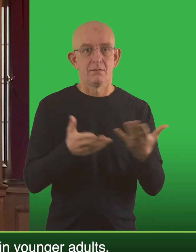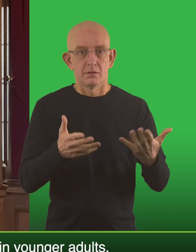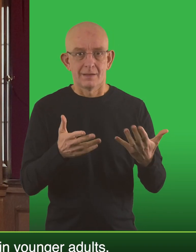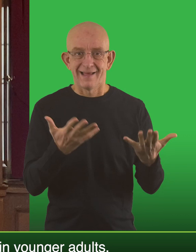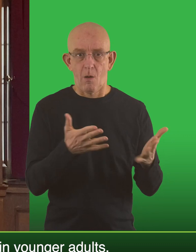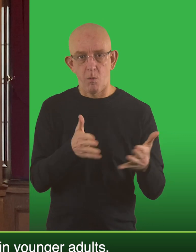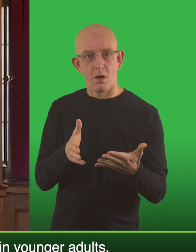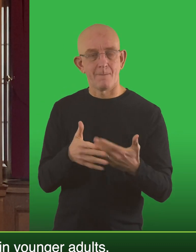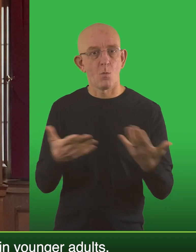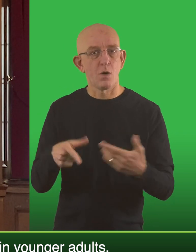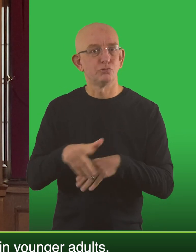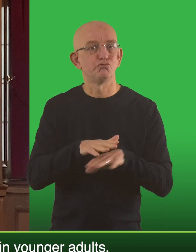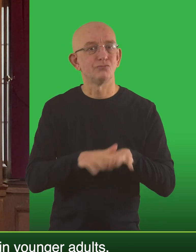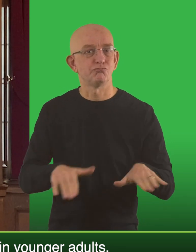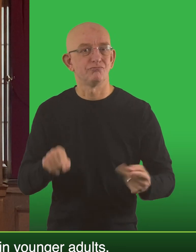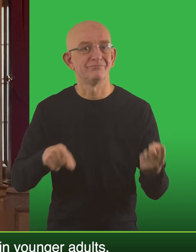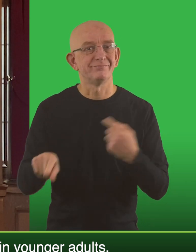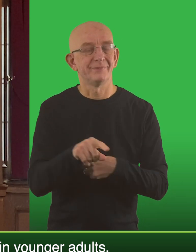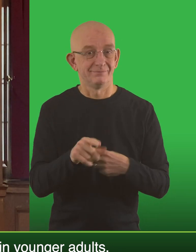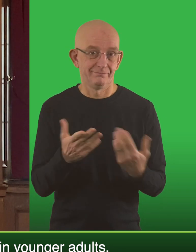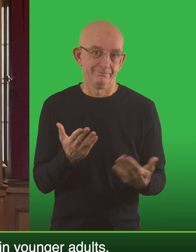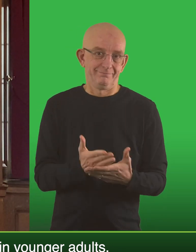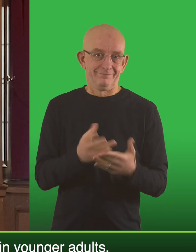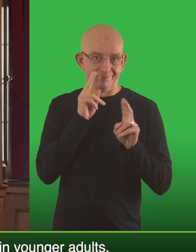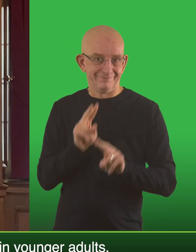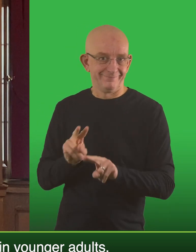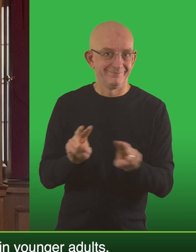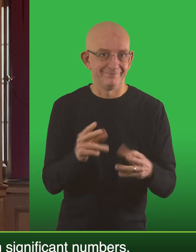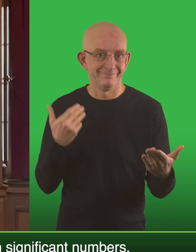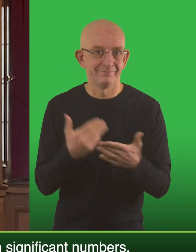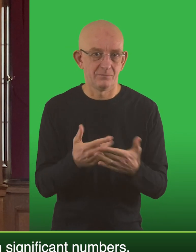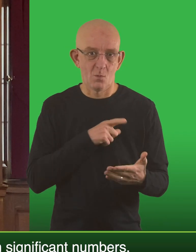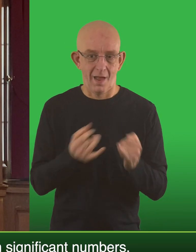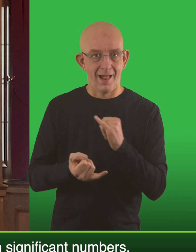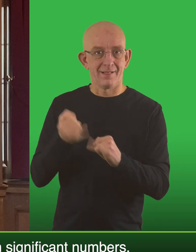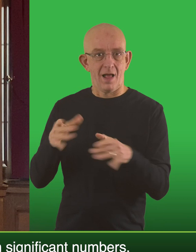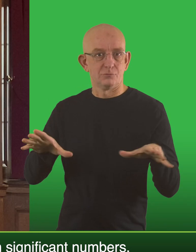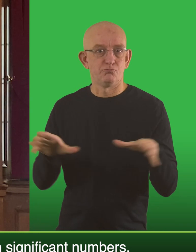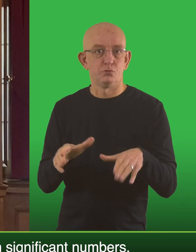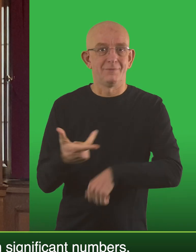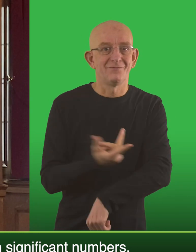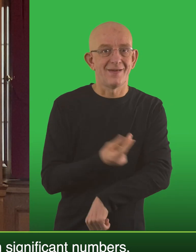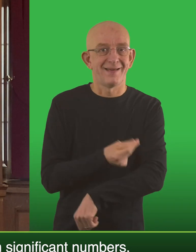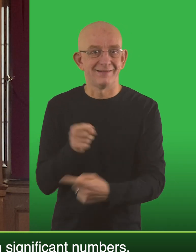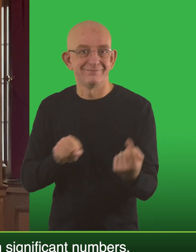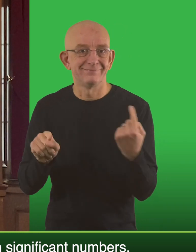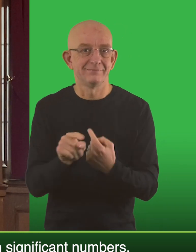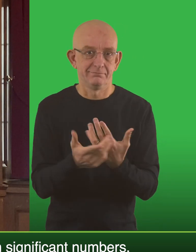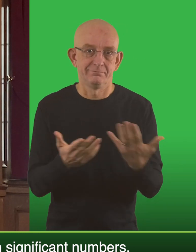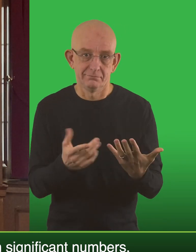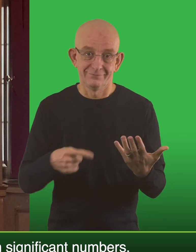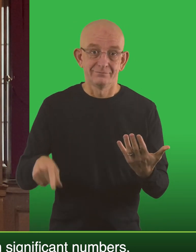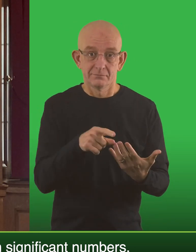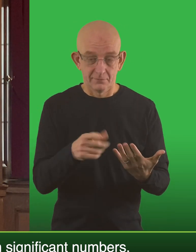young adults, an upward trend in children, the last group to be vaccinated in significant